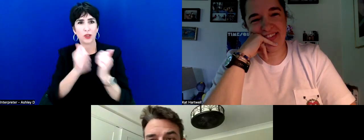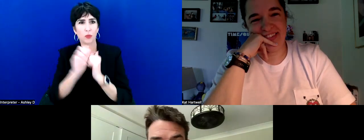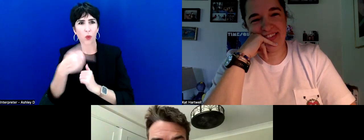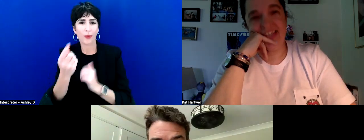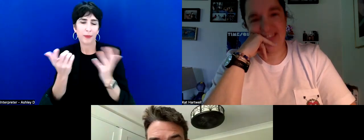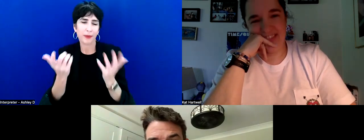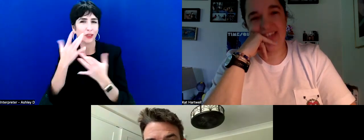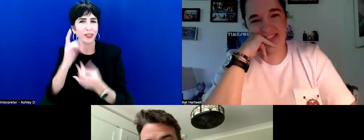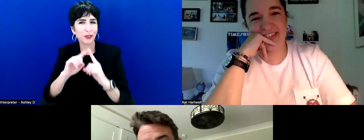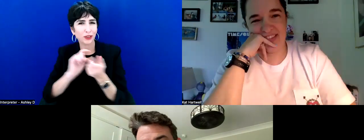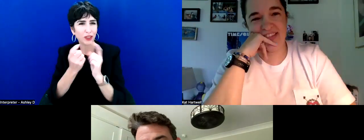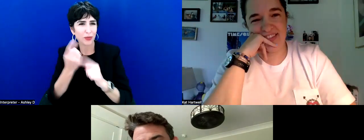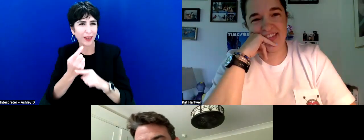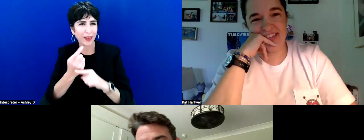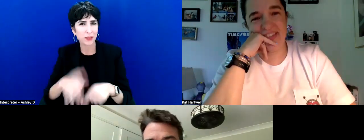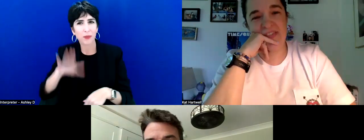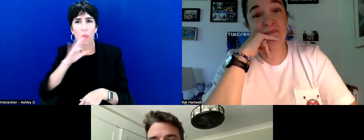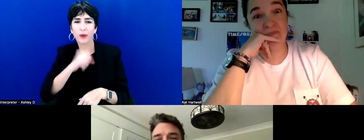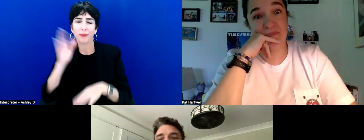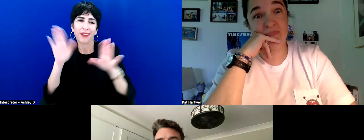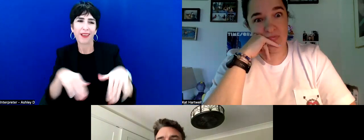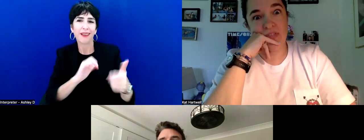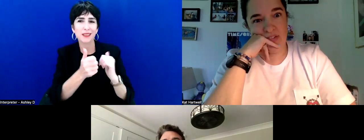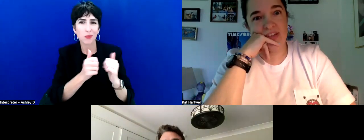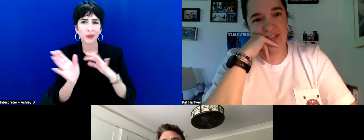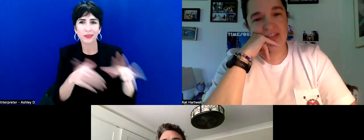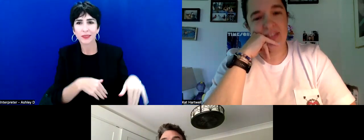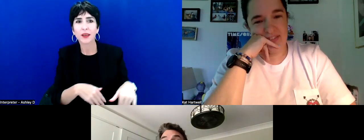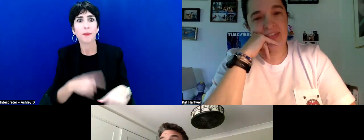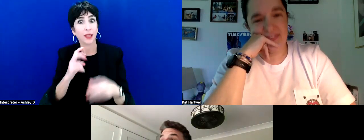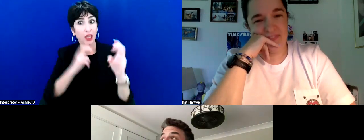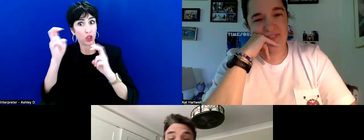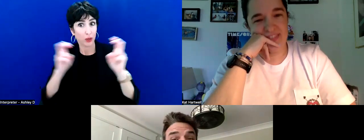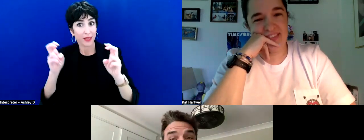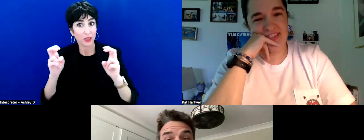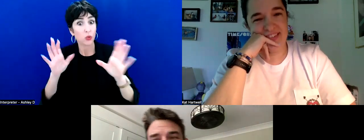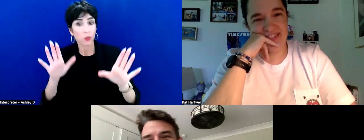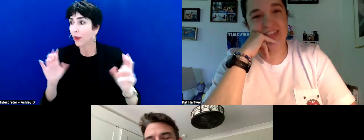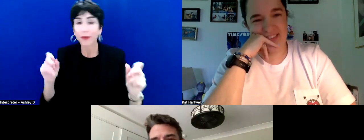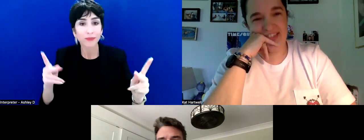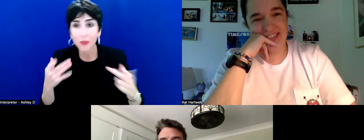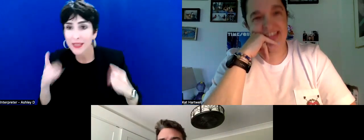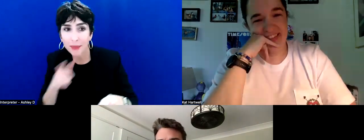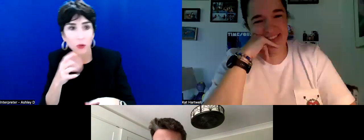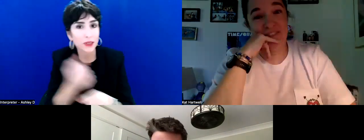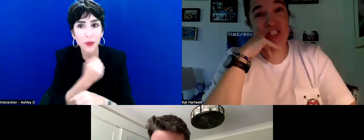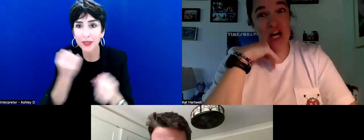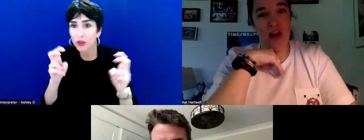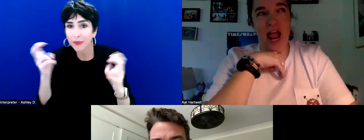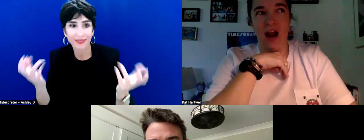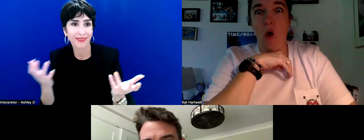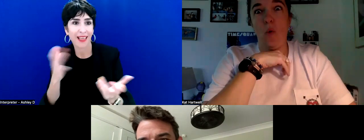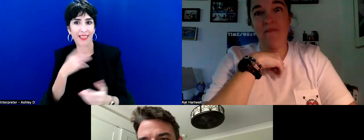Your interests change, right, as you get older, and I'm like, ah. But when it gets down to like the tournaments, then I'm kind of like, okay, what's going on?